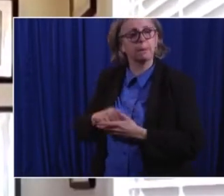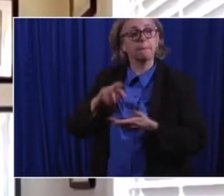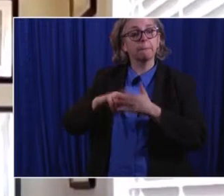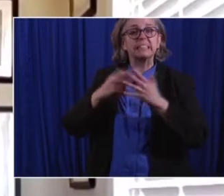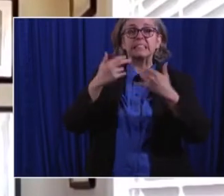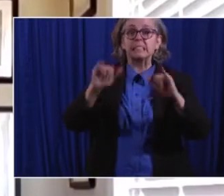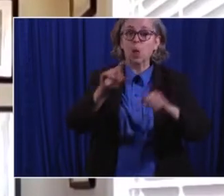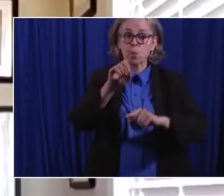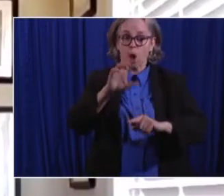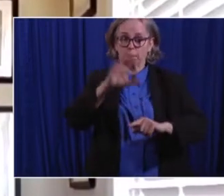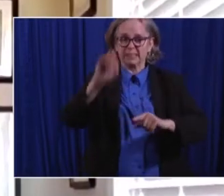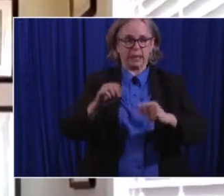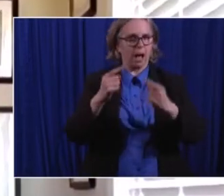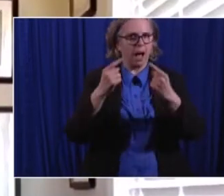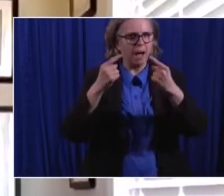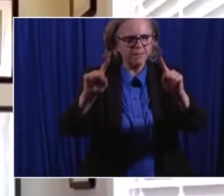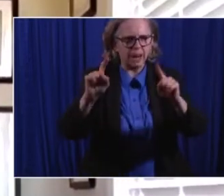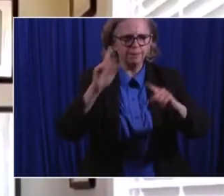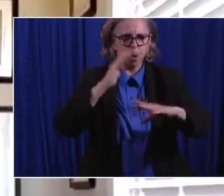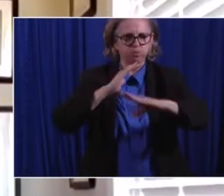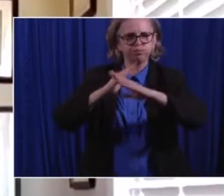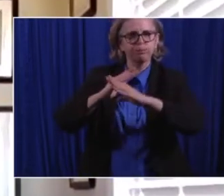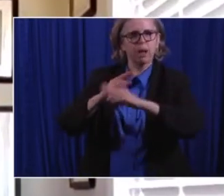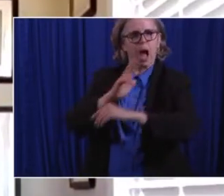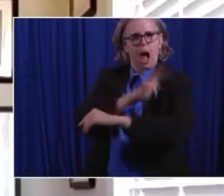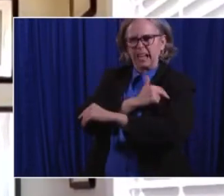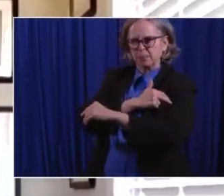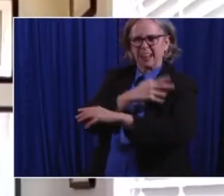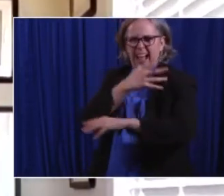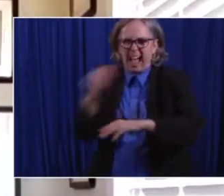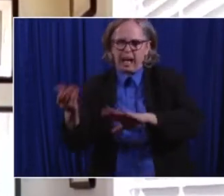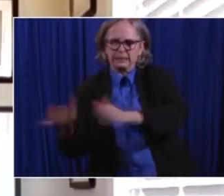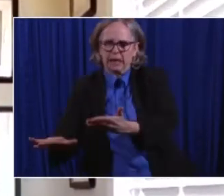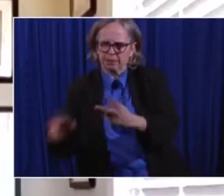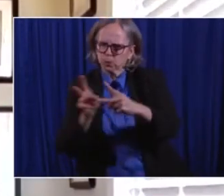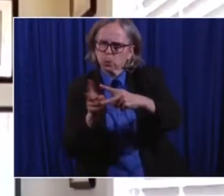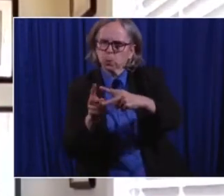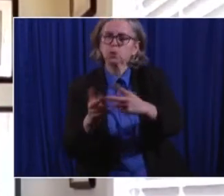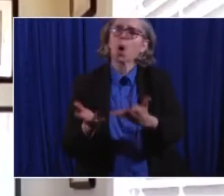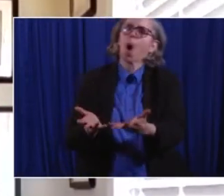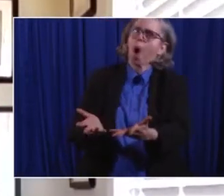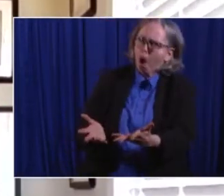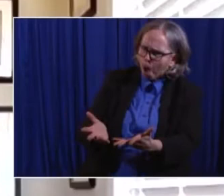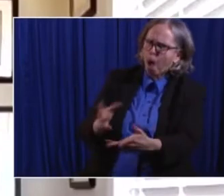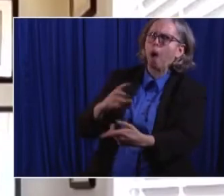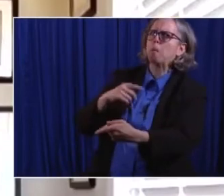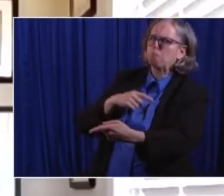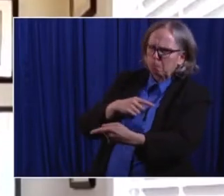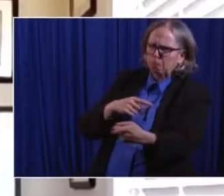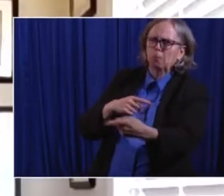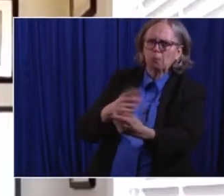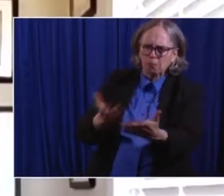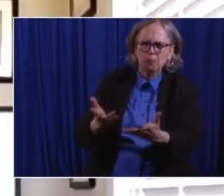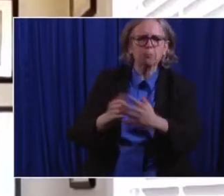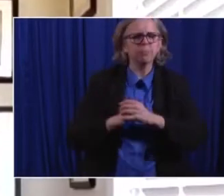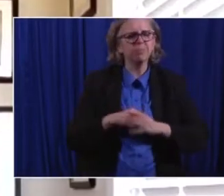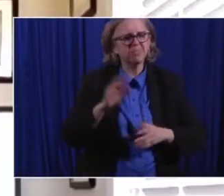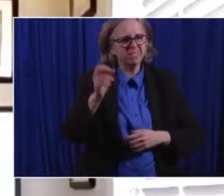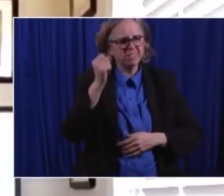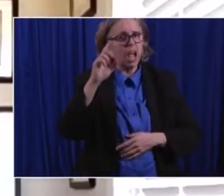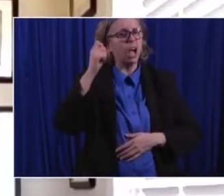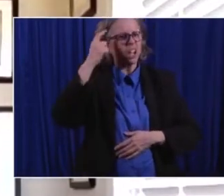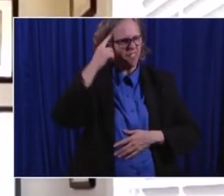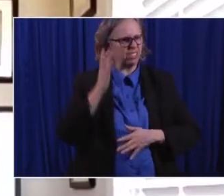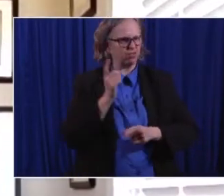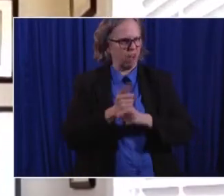death. But as the governor noted, and I think this is a very important point, the advisory